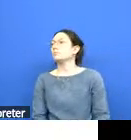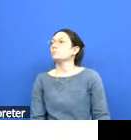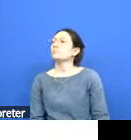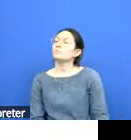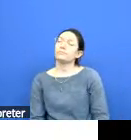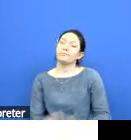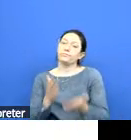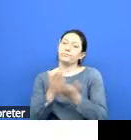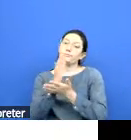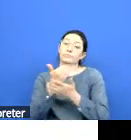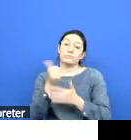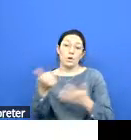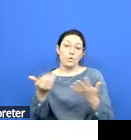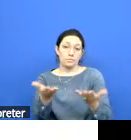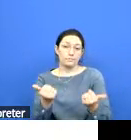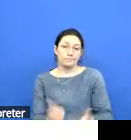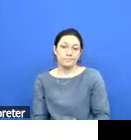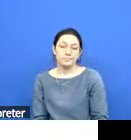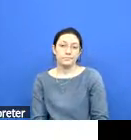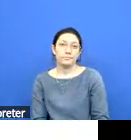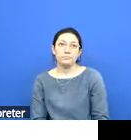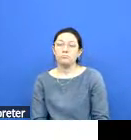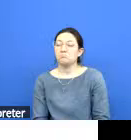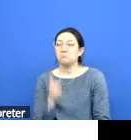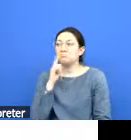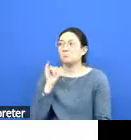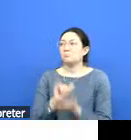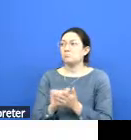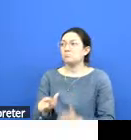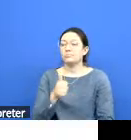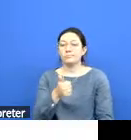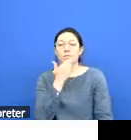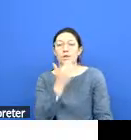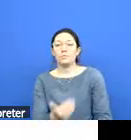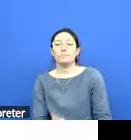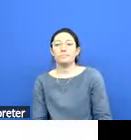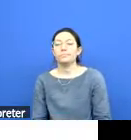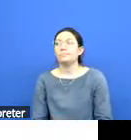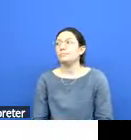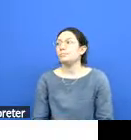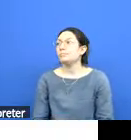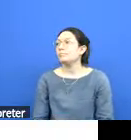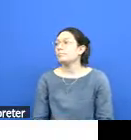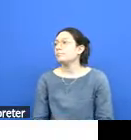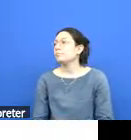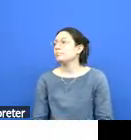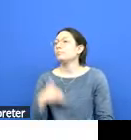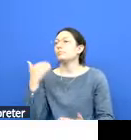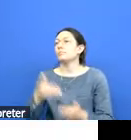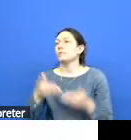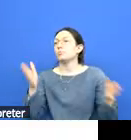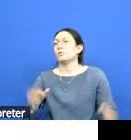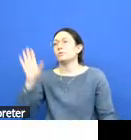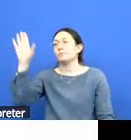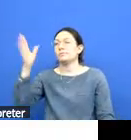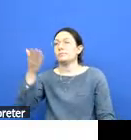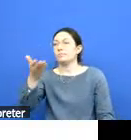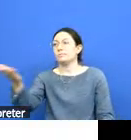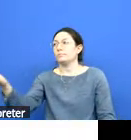All right, anything else? Great, thank you. Thanks. Next.